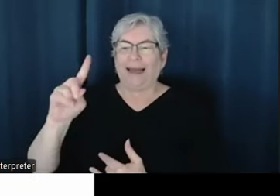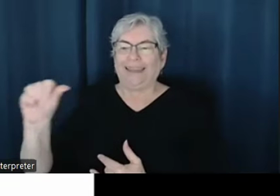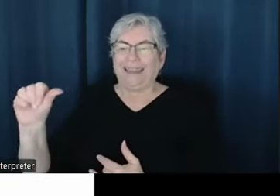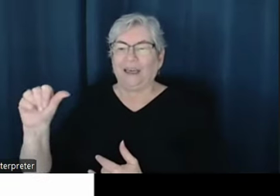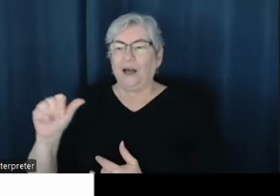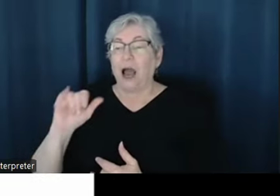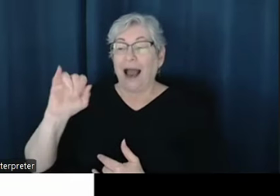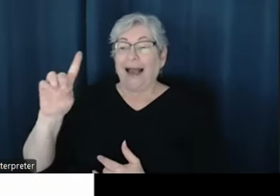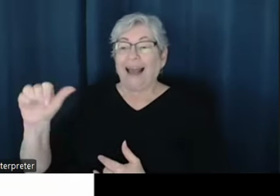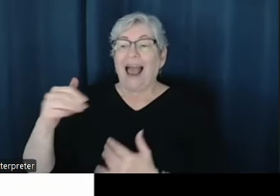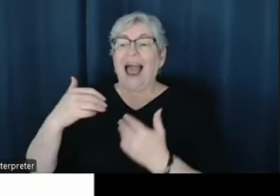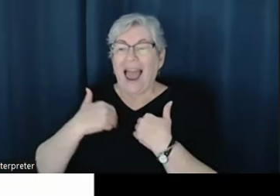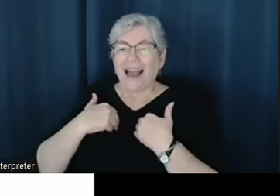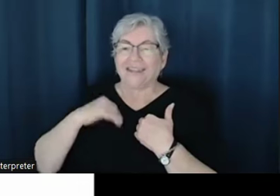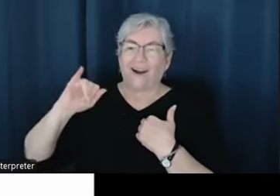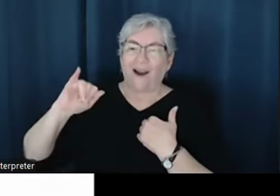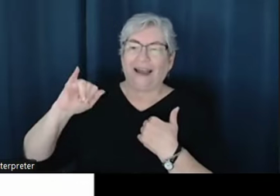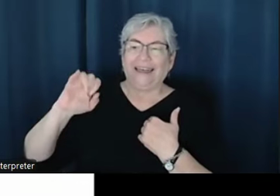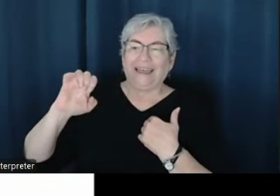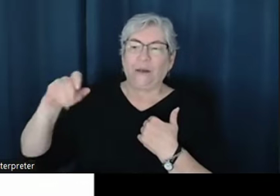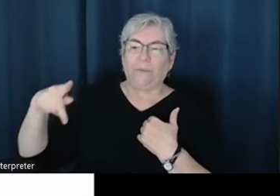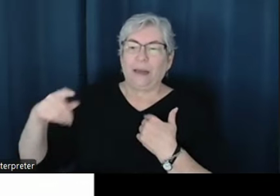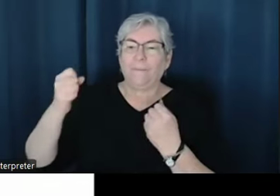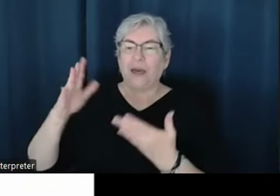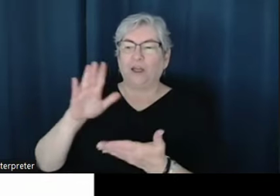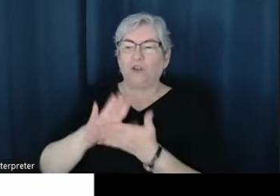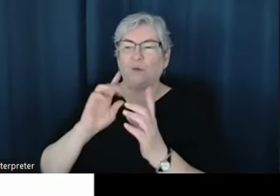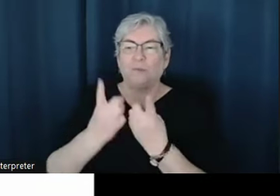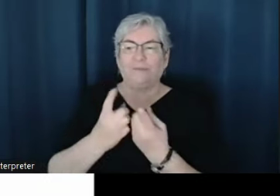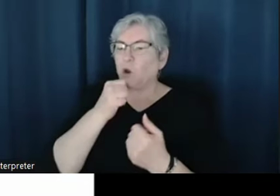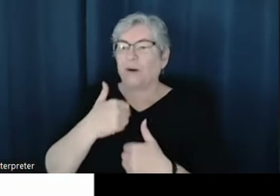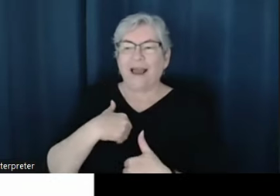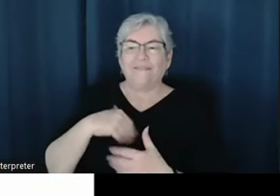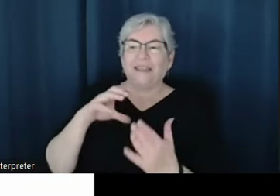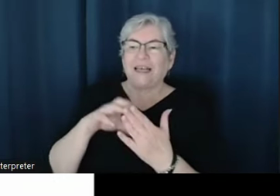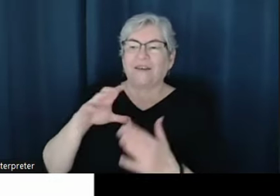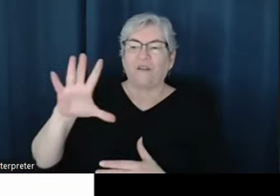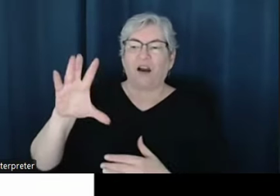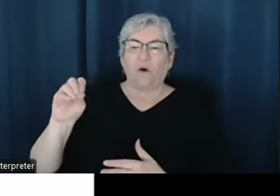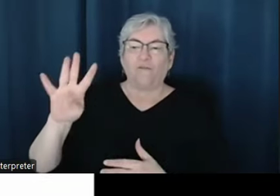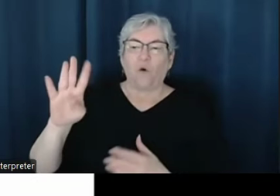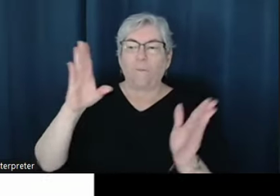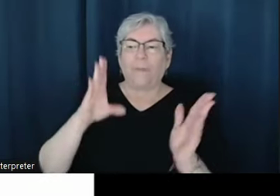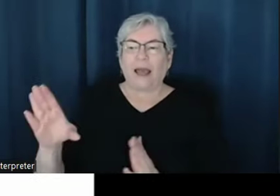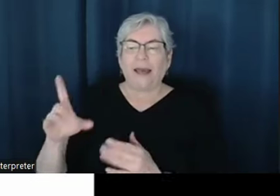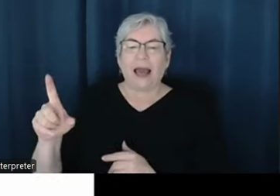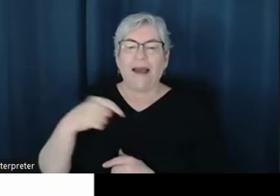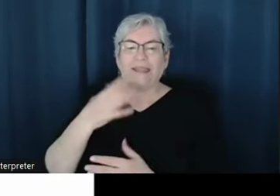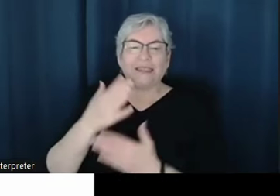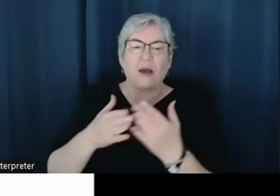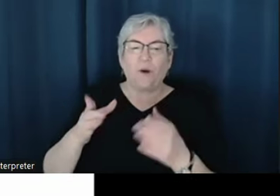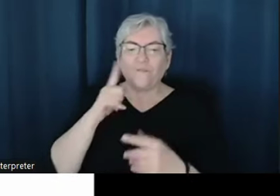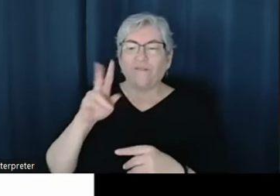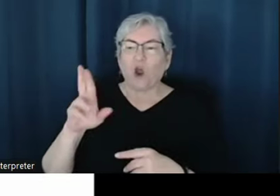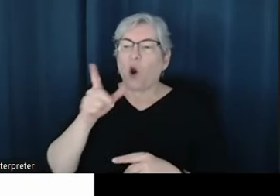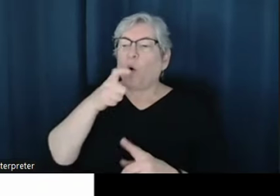have a IEP. Many school districts don't necessarily have a Section 504 plan. So there has to be some way for VR to know